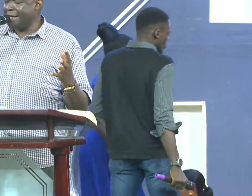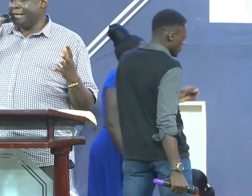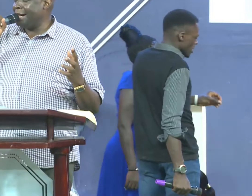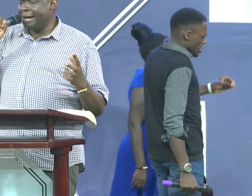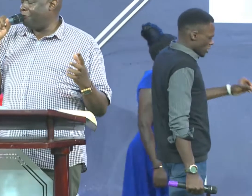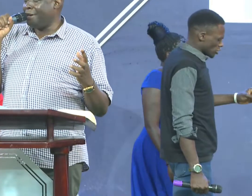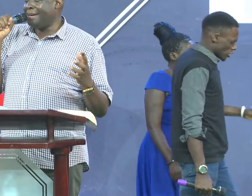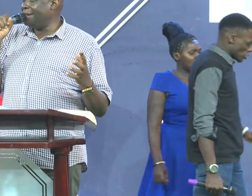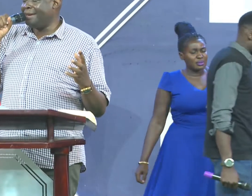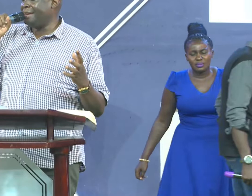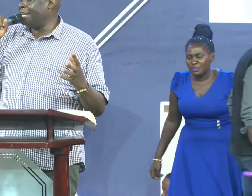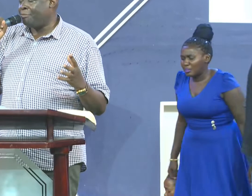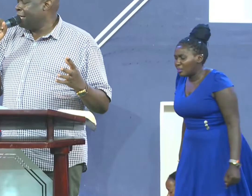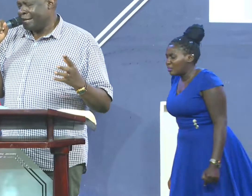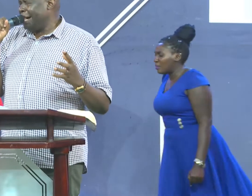uluwa magenda gafe